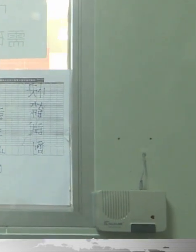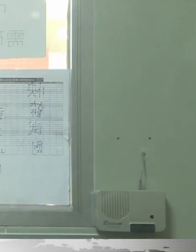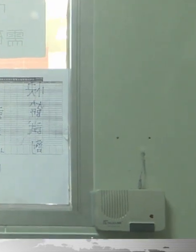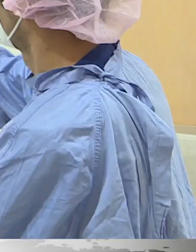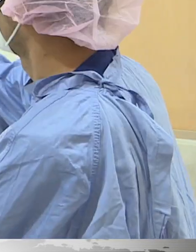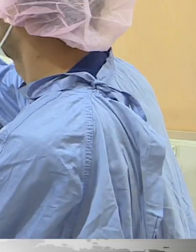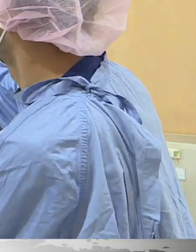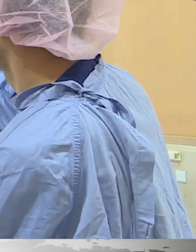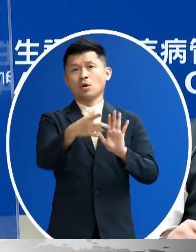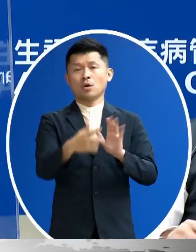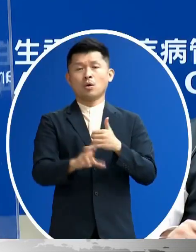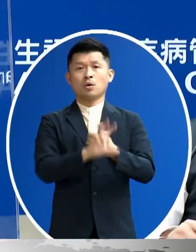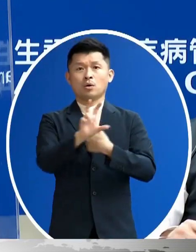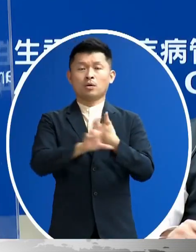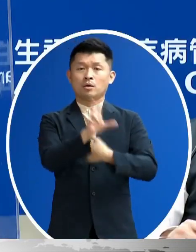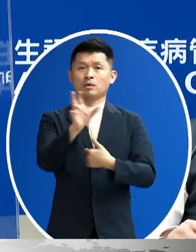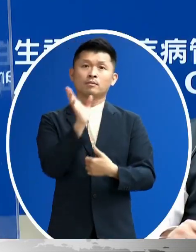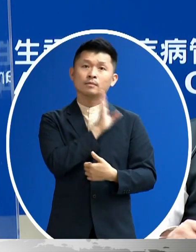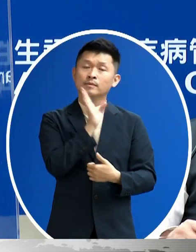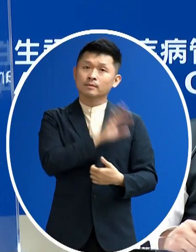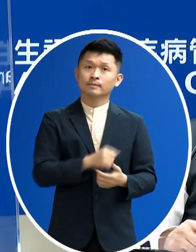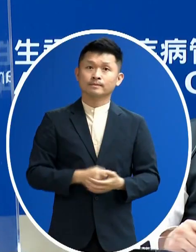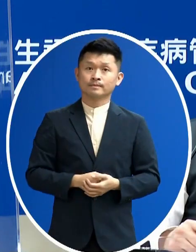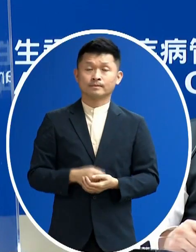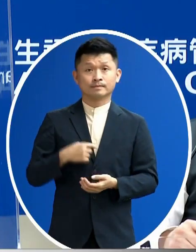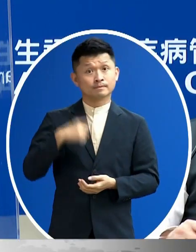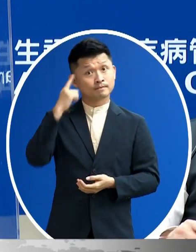at the charge on Friday. I